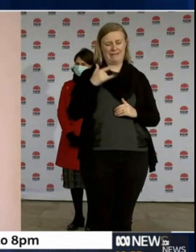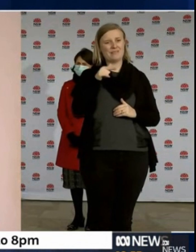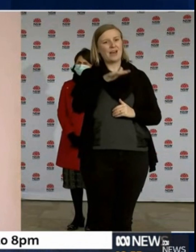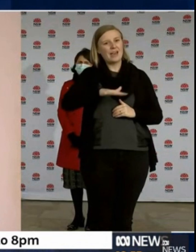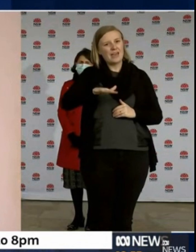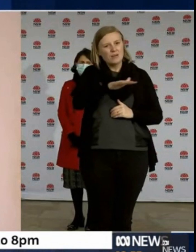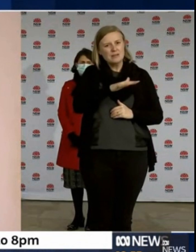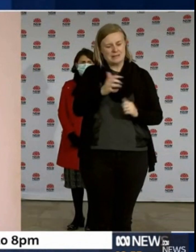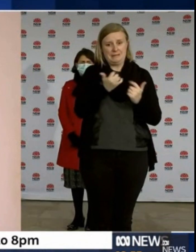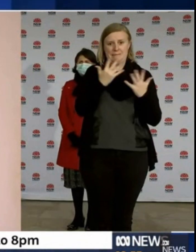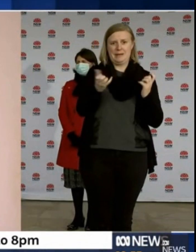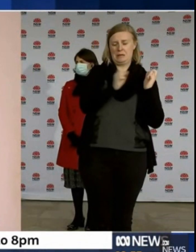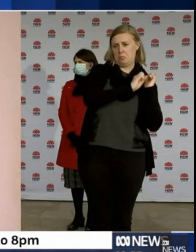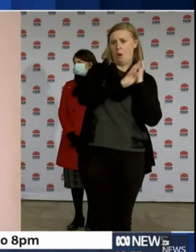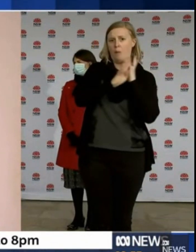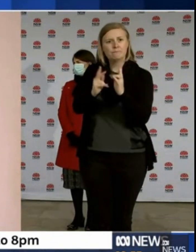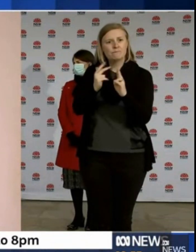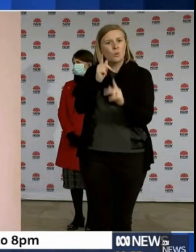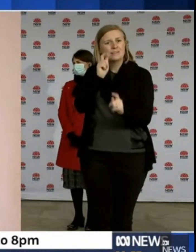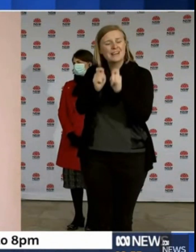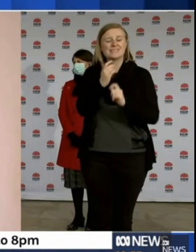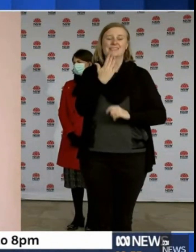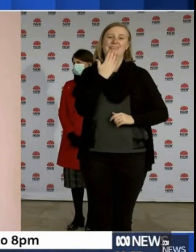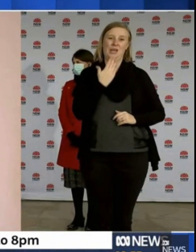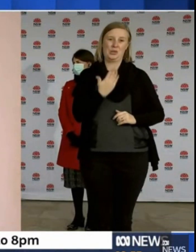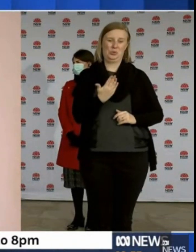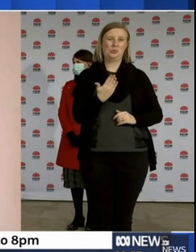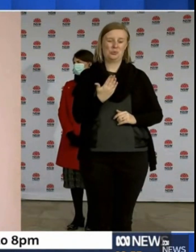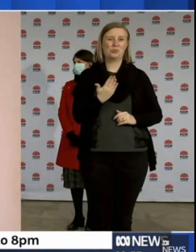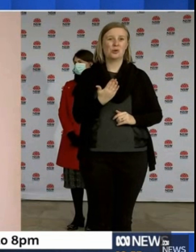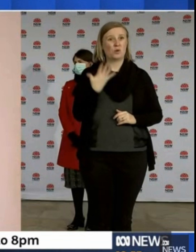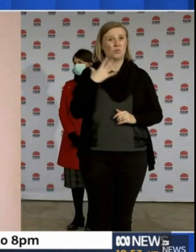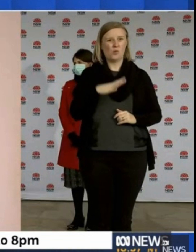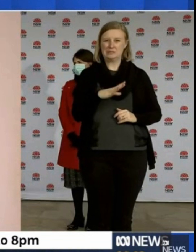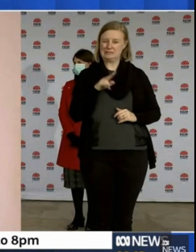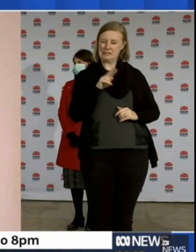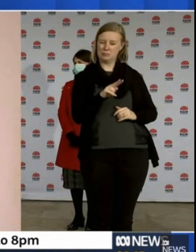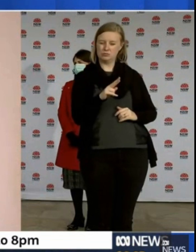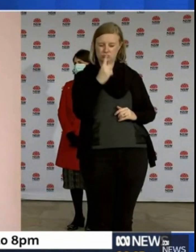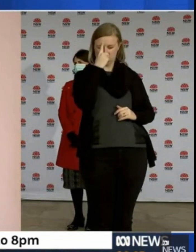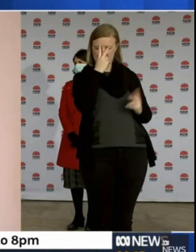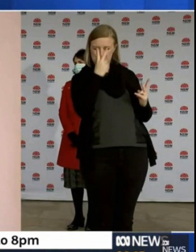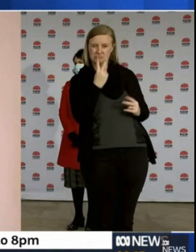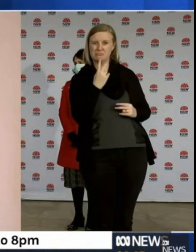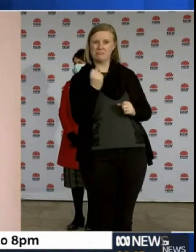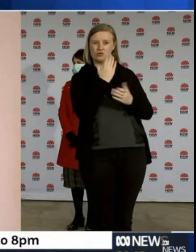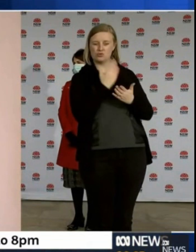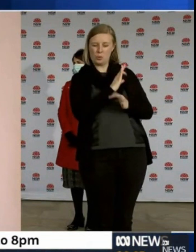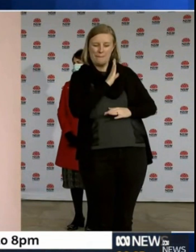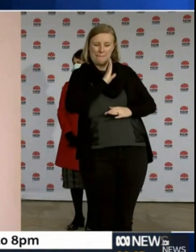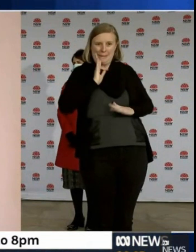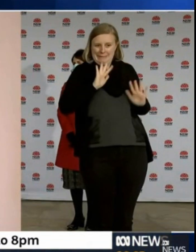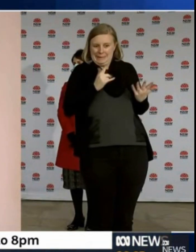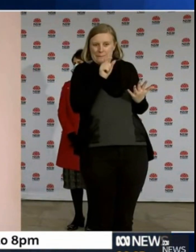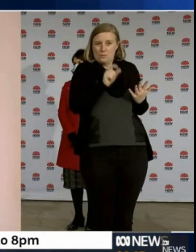testing. But we also want to be doubly sure we are not missing transmission chains in that area.